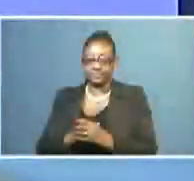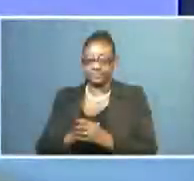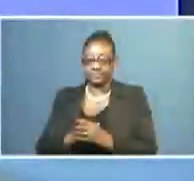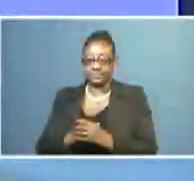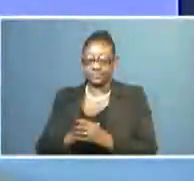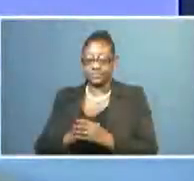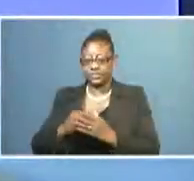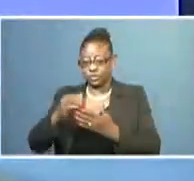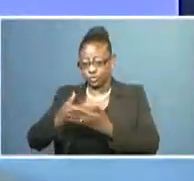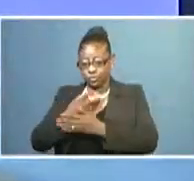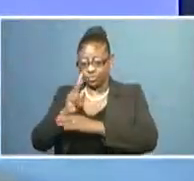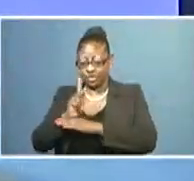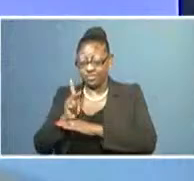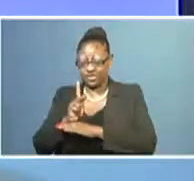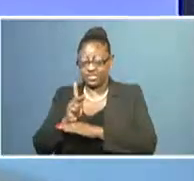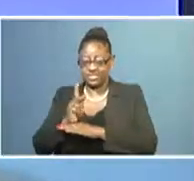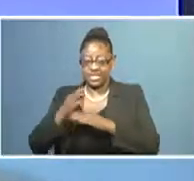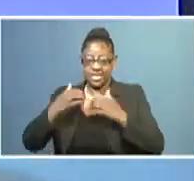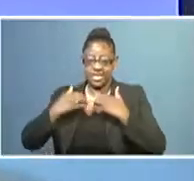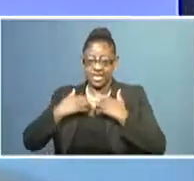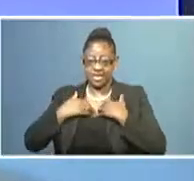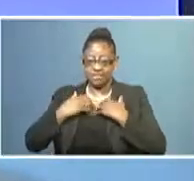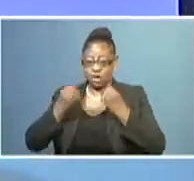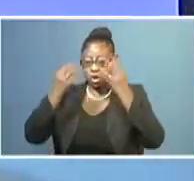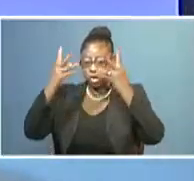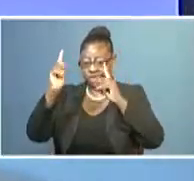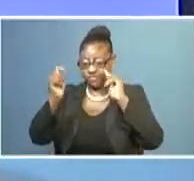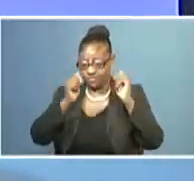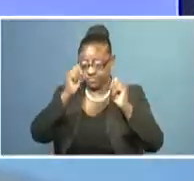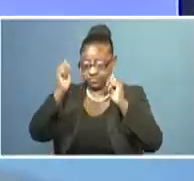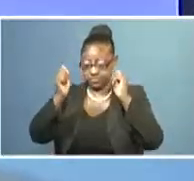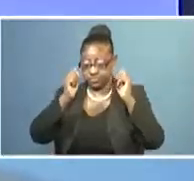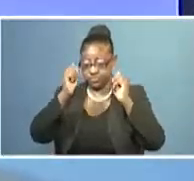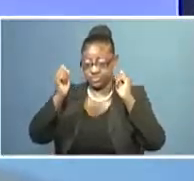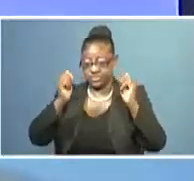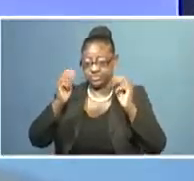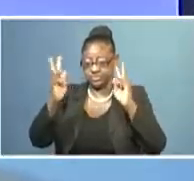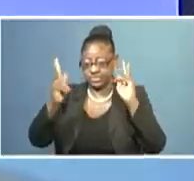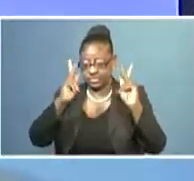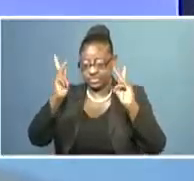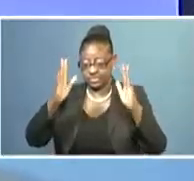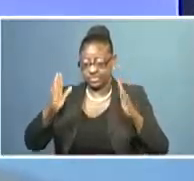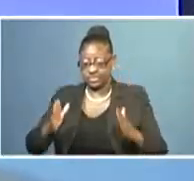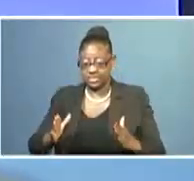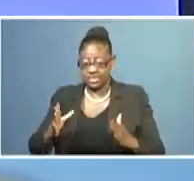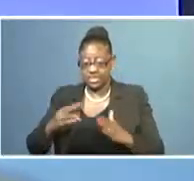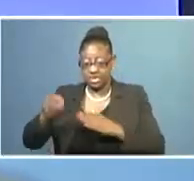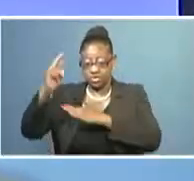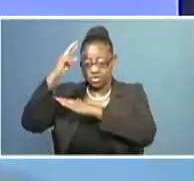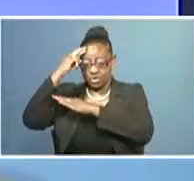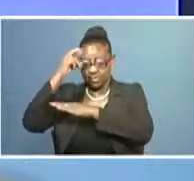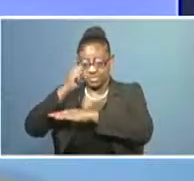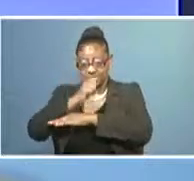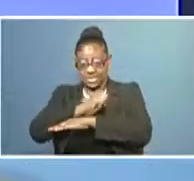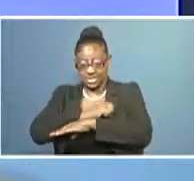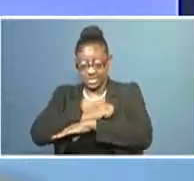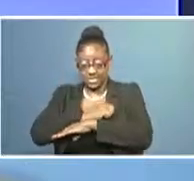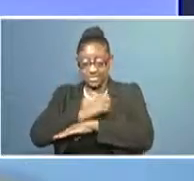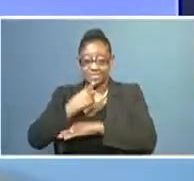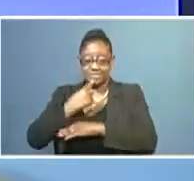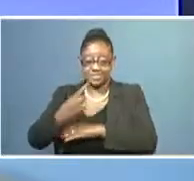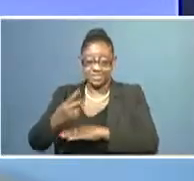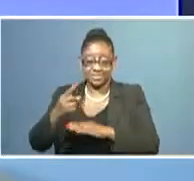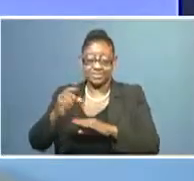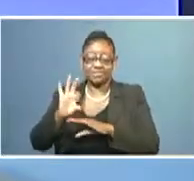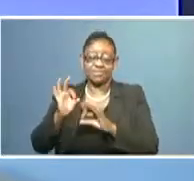While New Providence seems to carry the bulk of visitor numbers, Bahamas Hotel and Tourism Association President Robert Sands assures